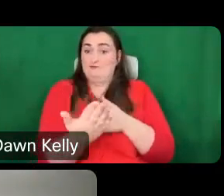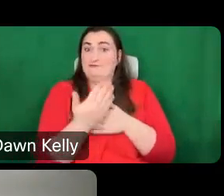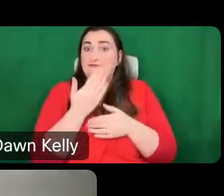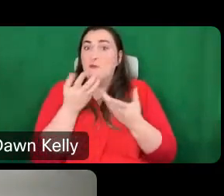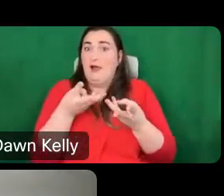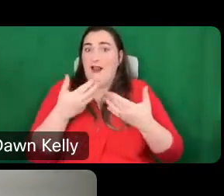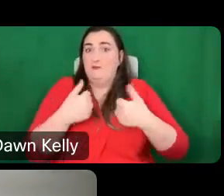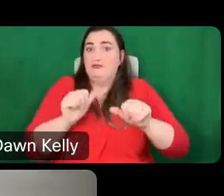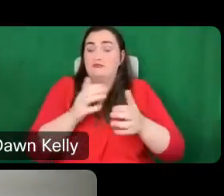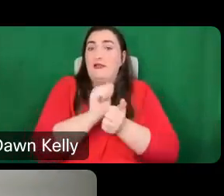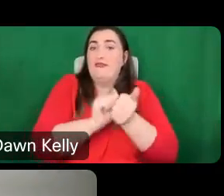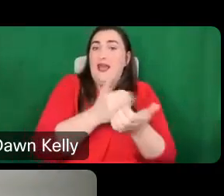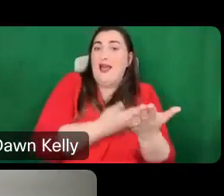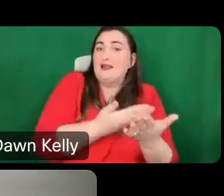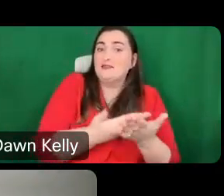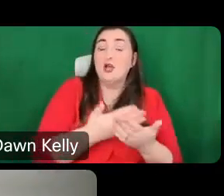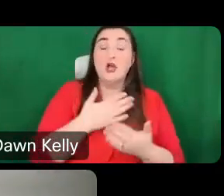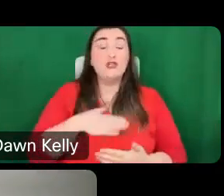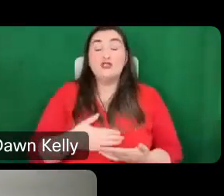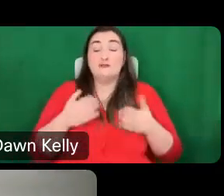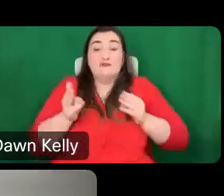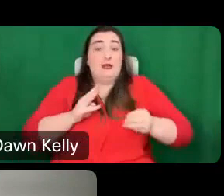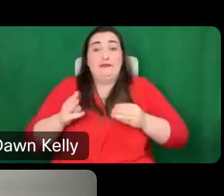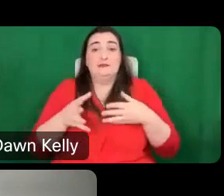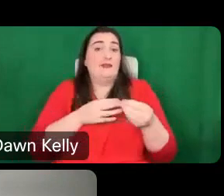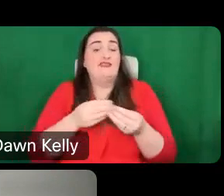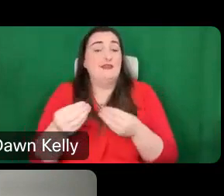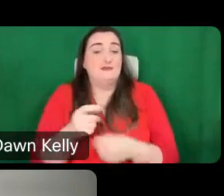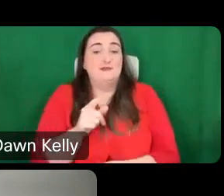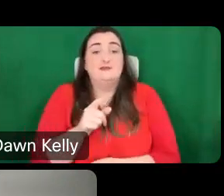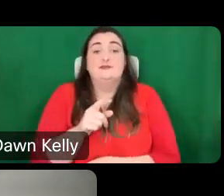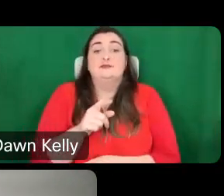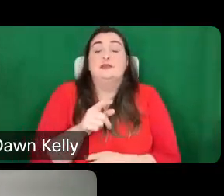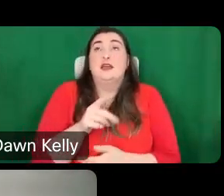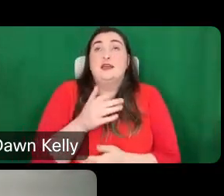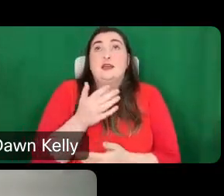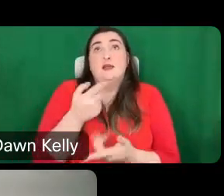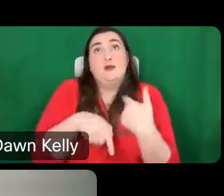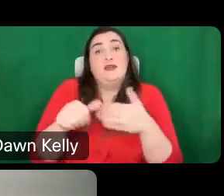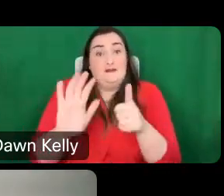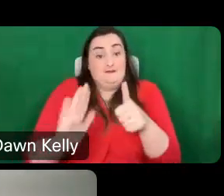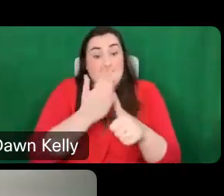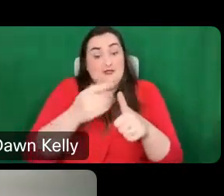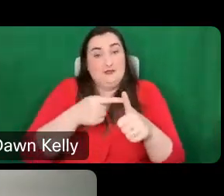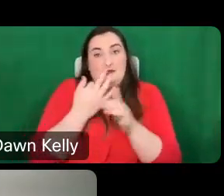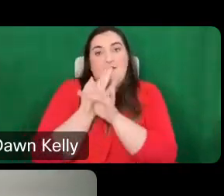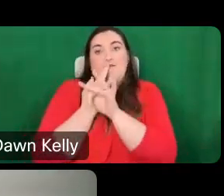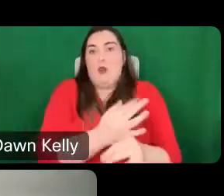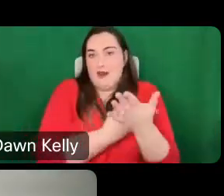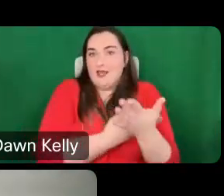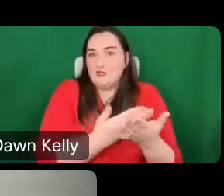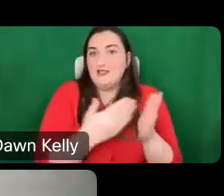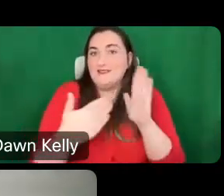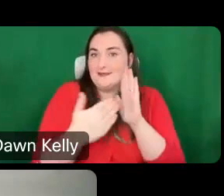future? Well, there's all the practical things, you know. So for example, we have to first of all, we have to comply with the legislation, but also